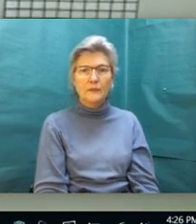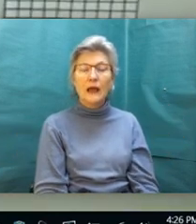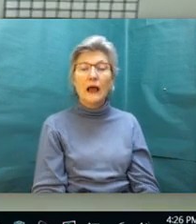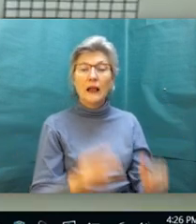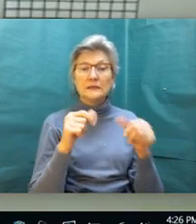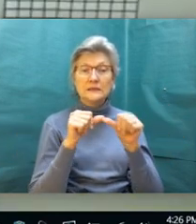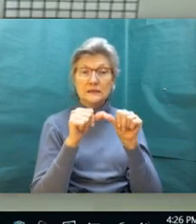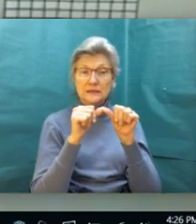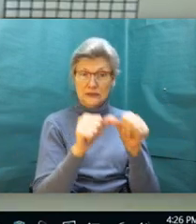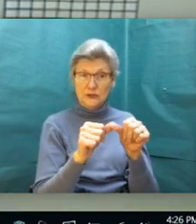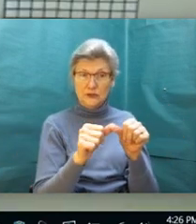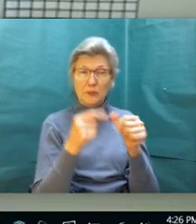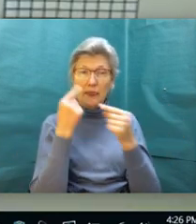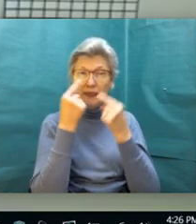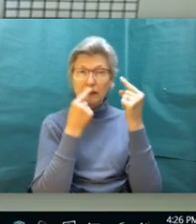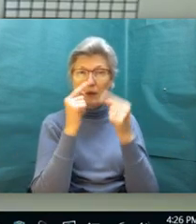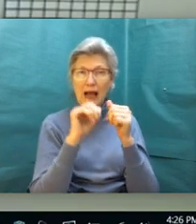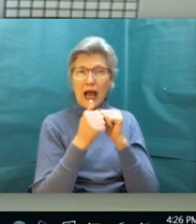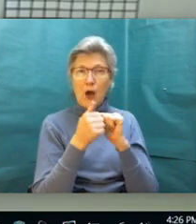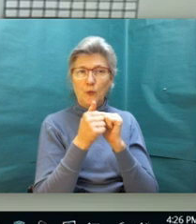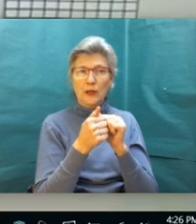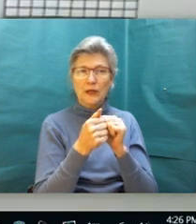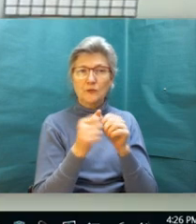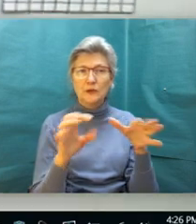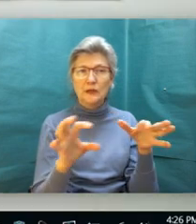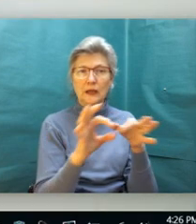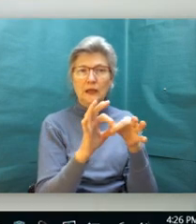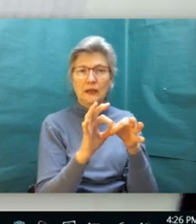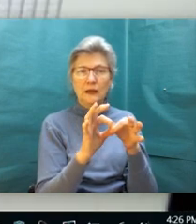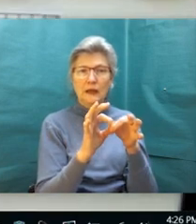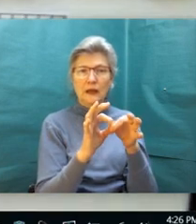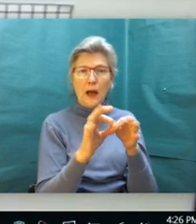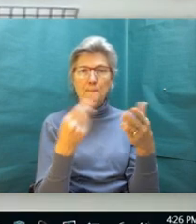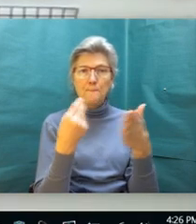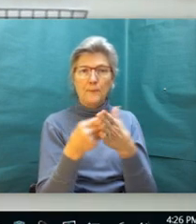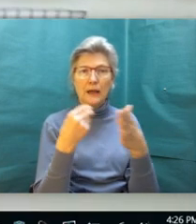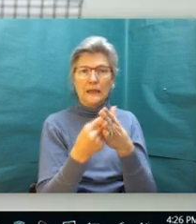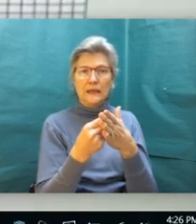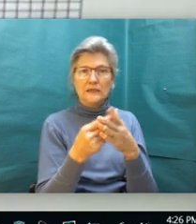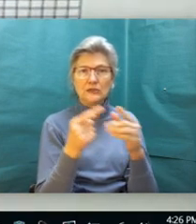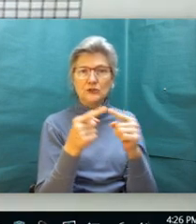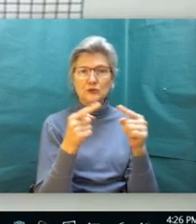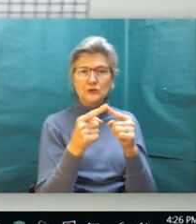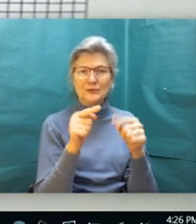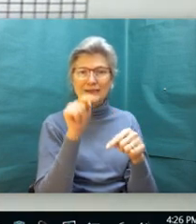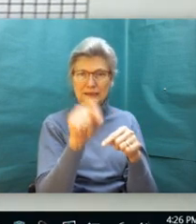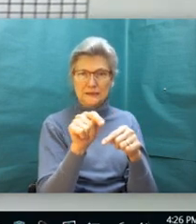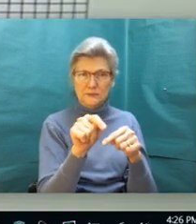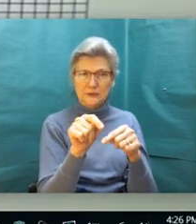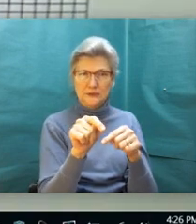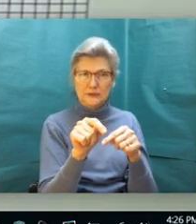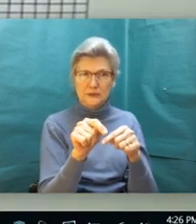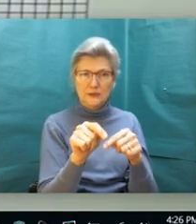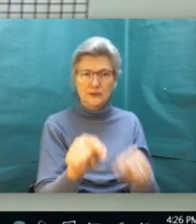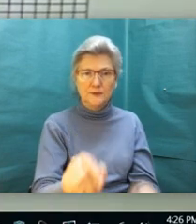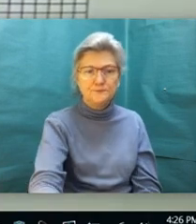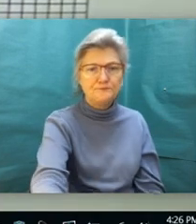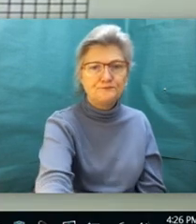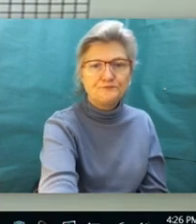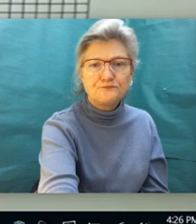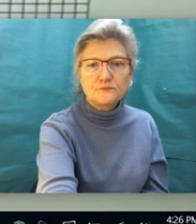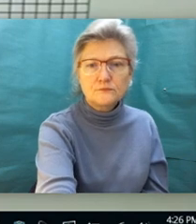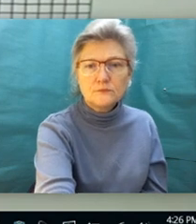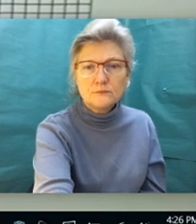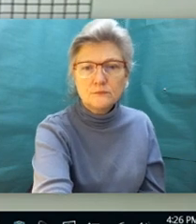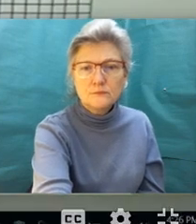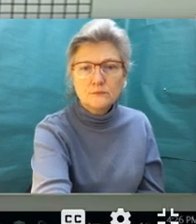Let's continue on by thinking about how we can relate money to decimals. So we're going to start